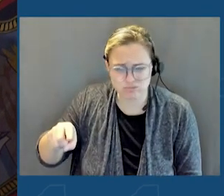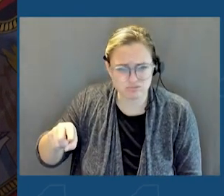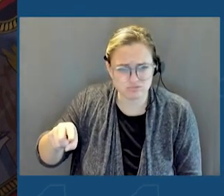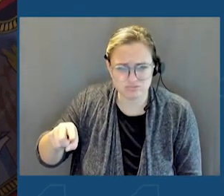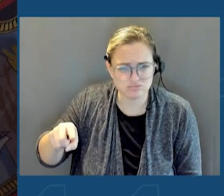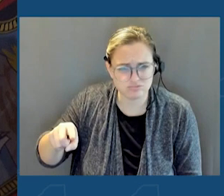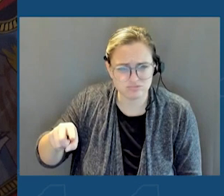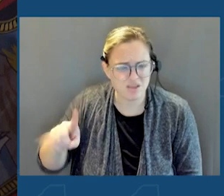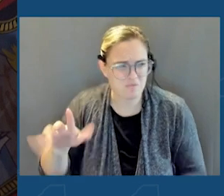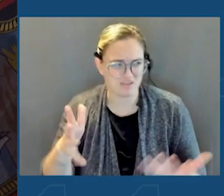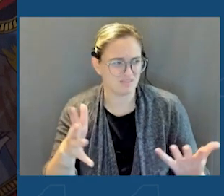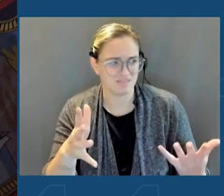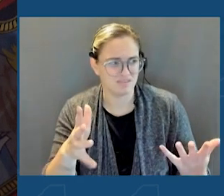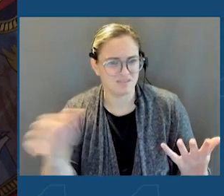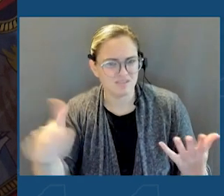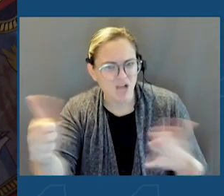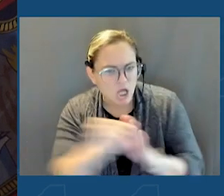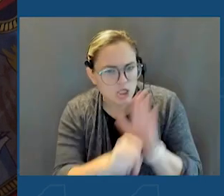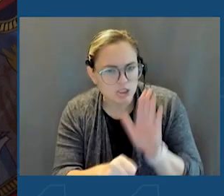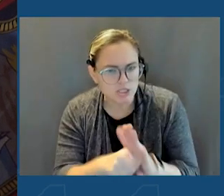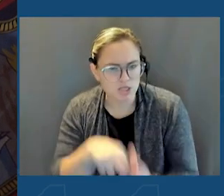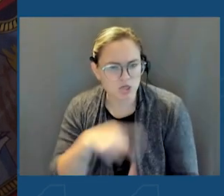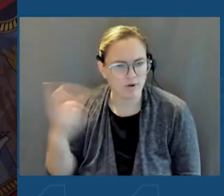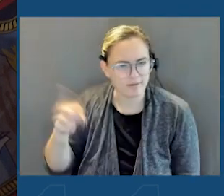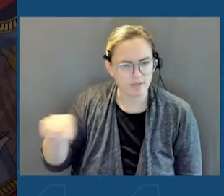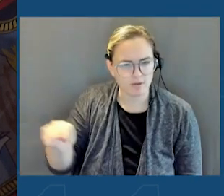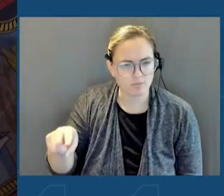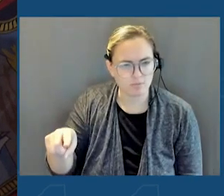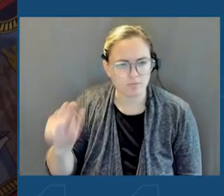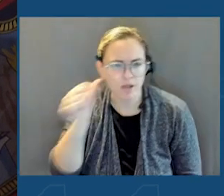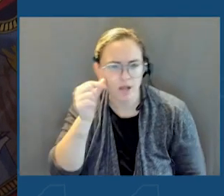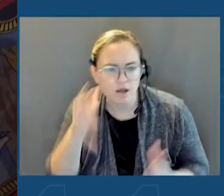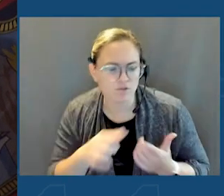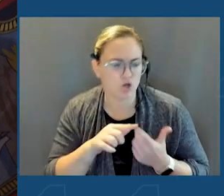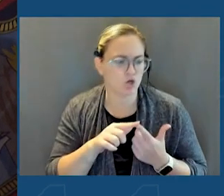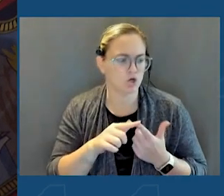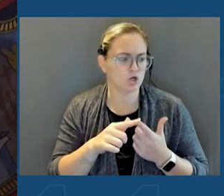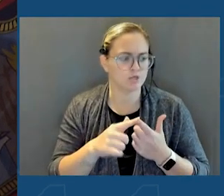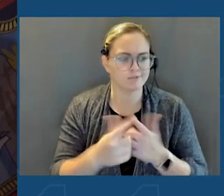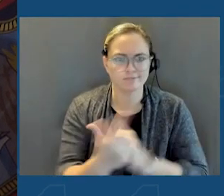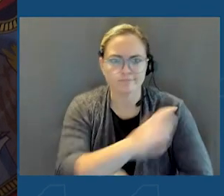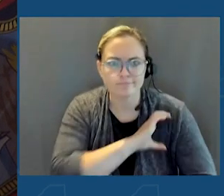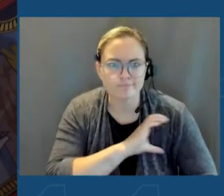by other states, governors, law enforcement officials.